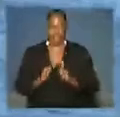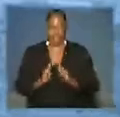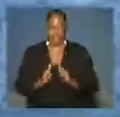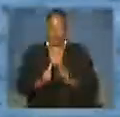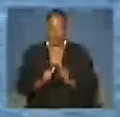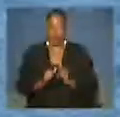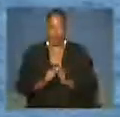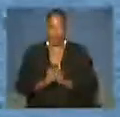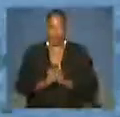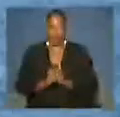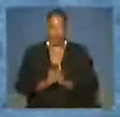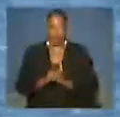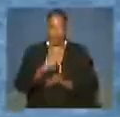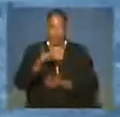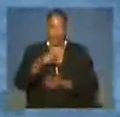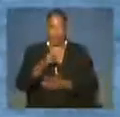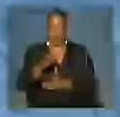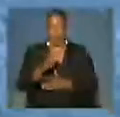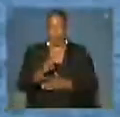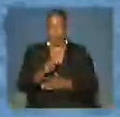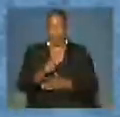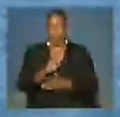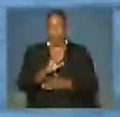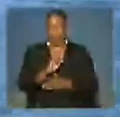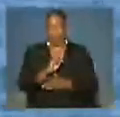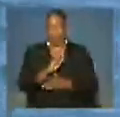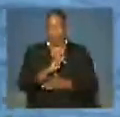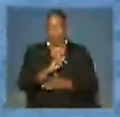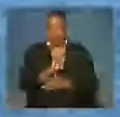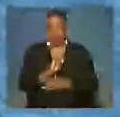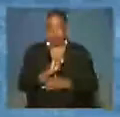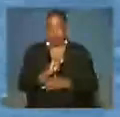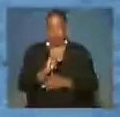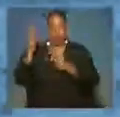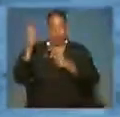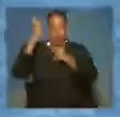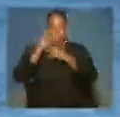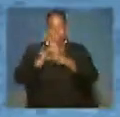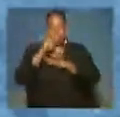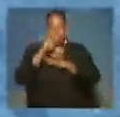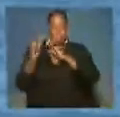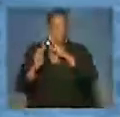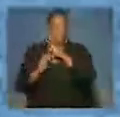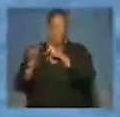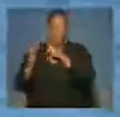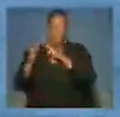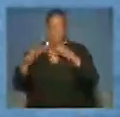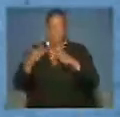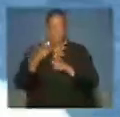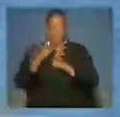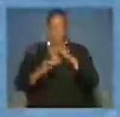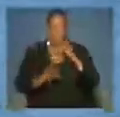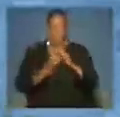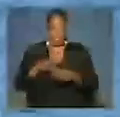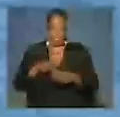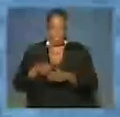Topping sports news, jet skis hitting the water over at the Atlantis Paradise Island Resort. This has several international riders competing